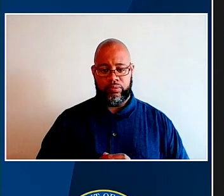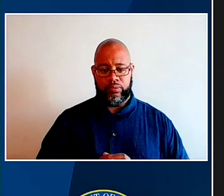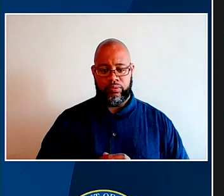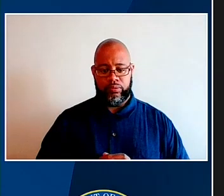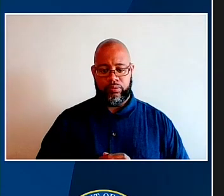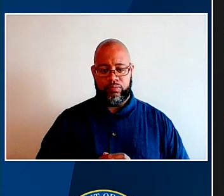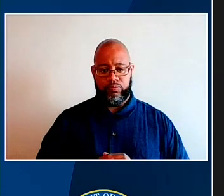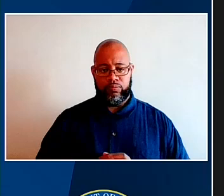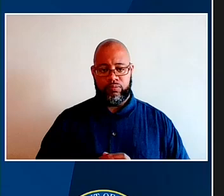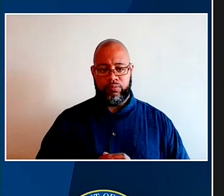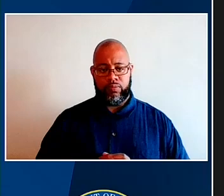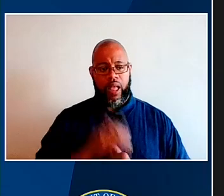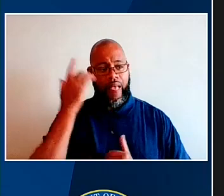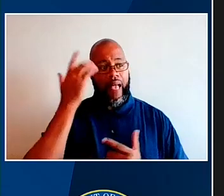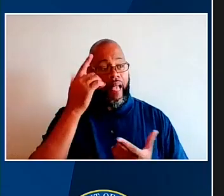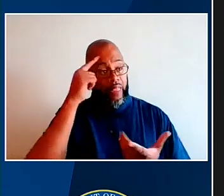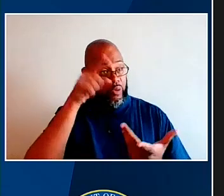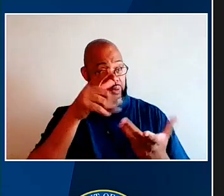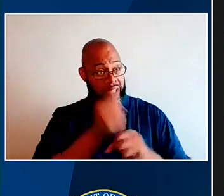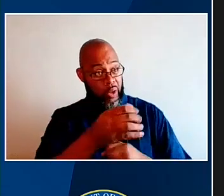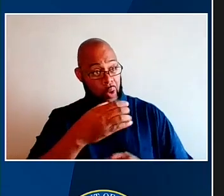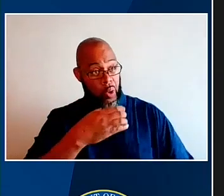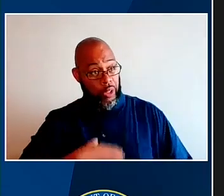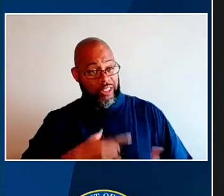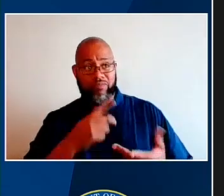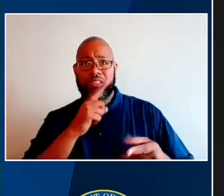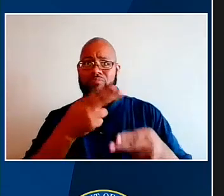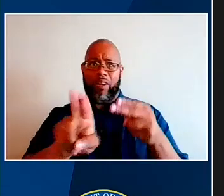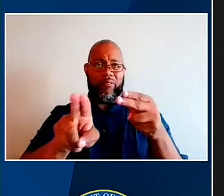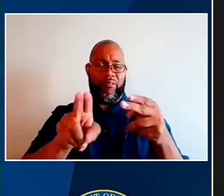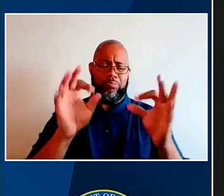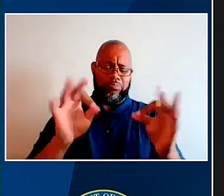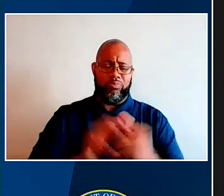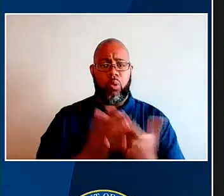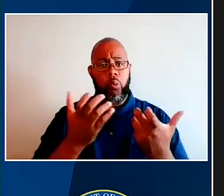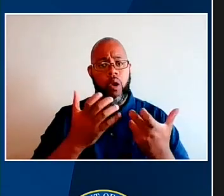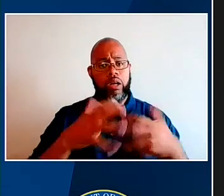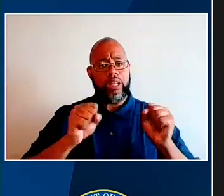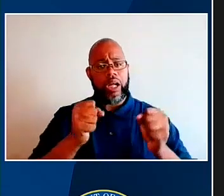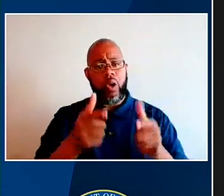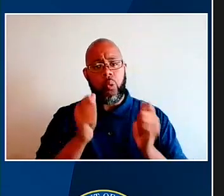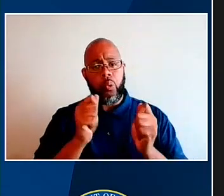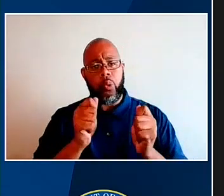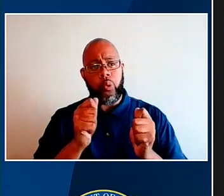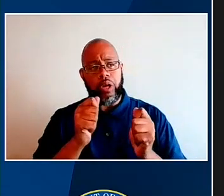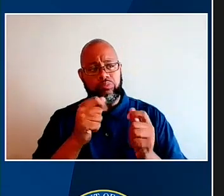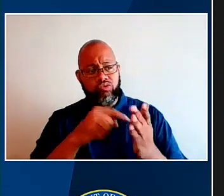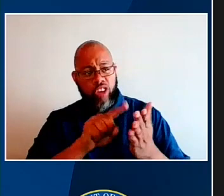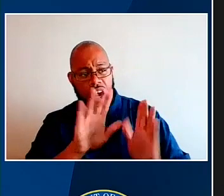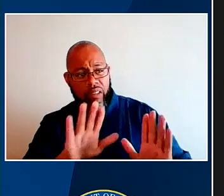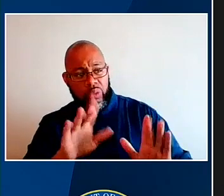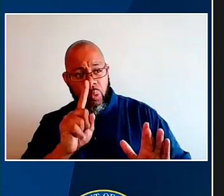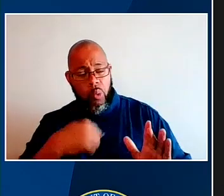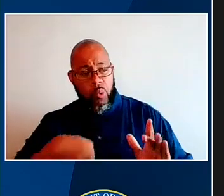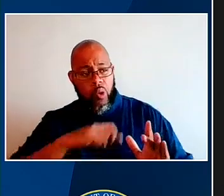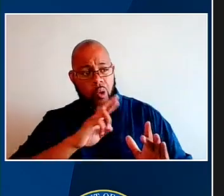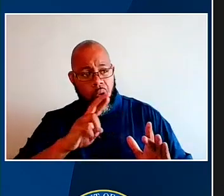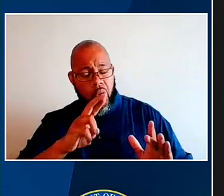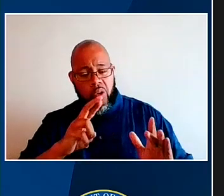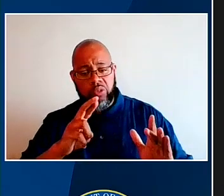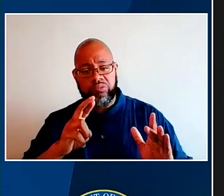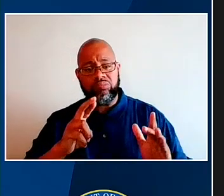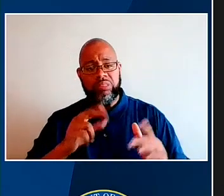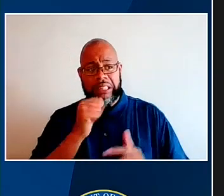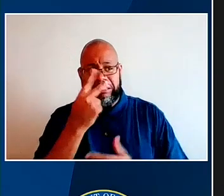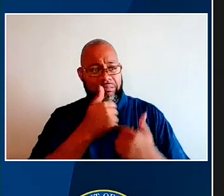Greg, I think you fished your wish. It was very brief. Do we want to take a quick temperature check on where we are? Not seeing